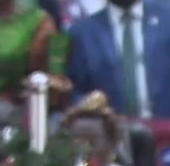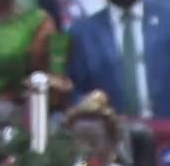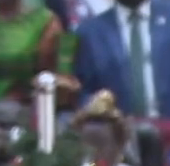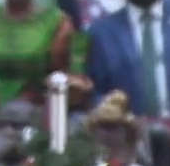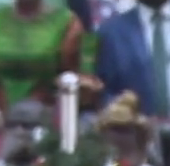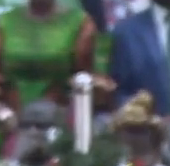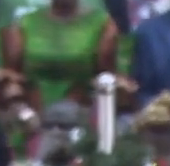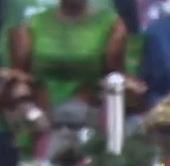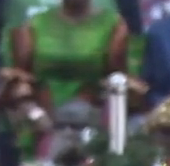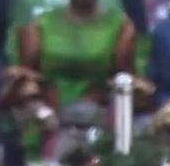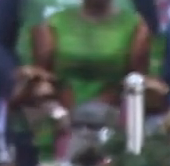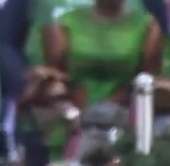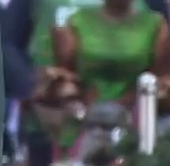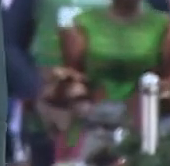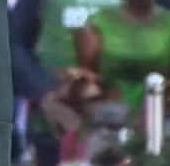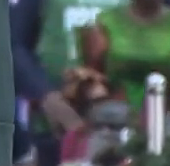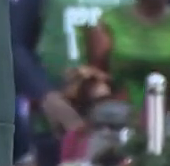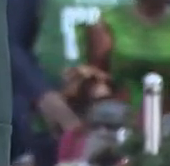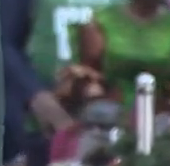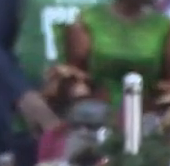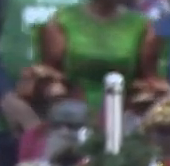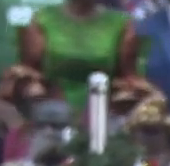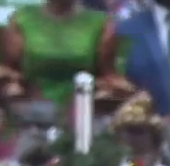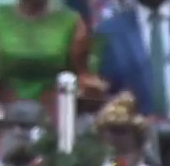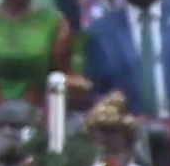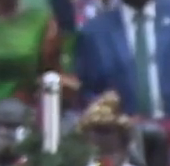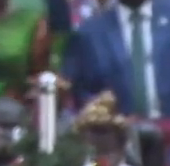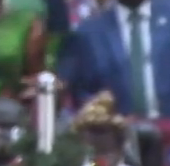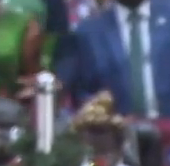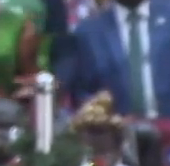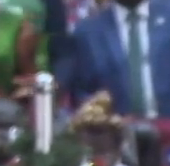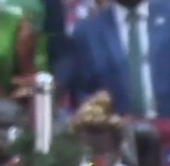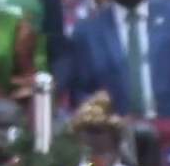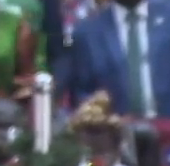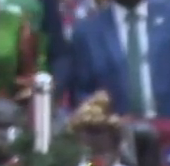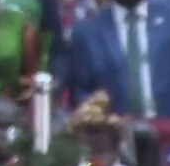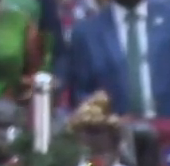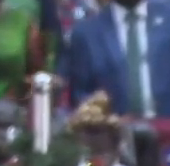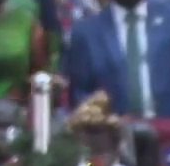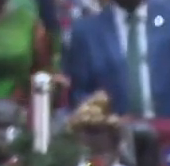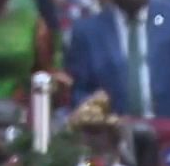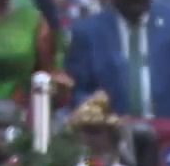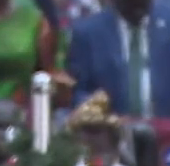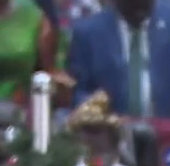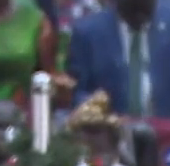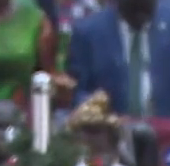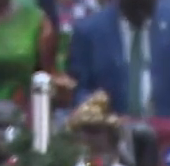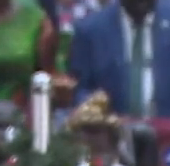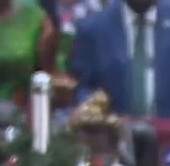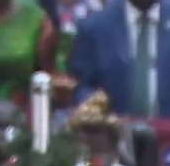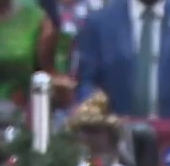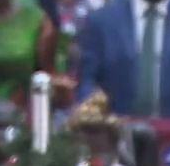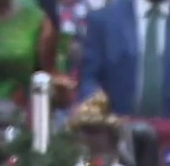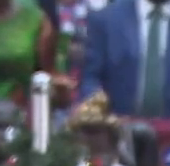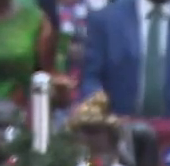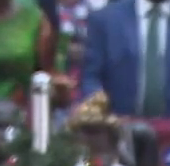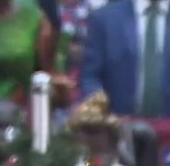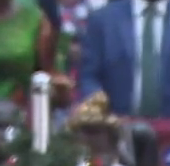lives. Bi Olorun Olodumare tin be laye. Concerning your repositioning,